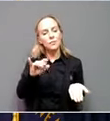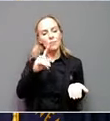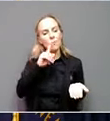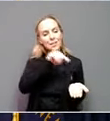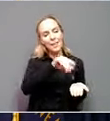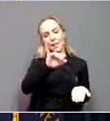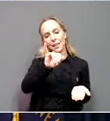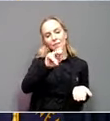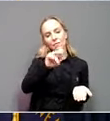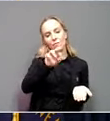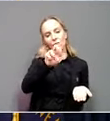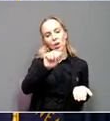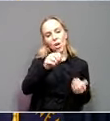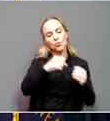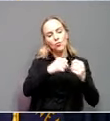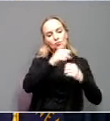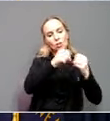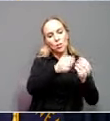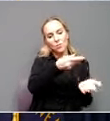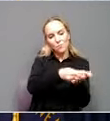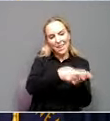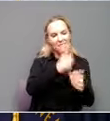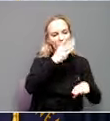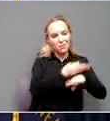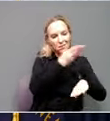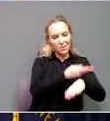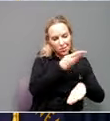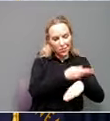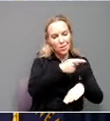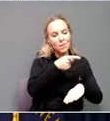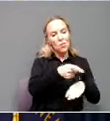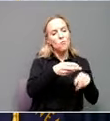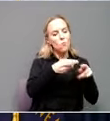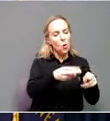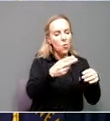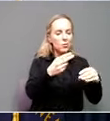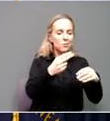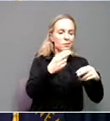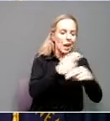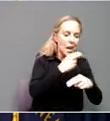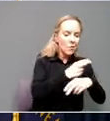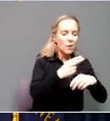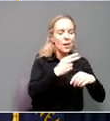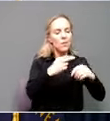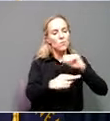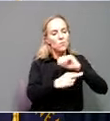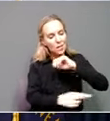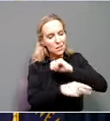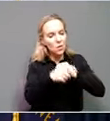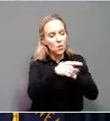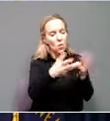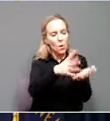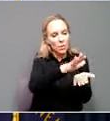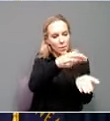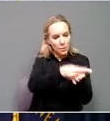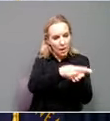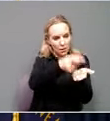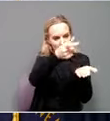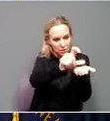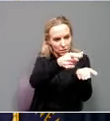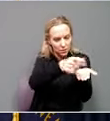dollars will be a lot how to structure the program, where there will then be applications to. And then on the roads and